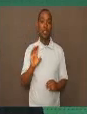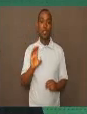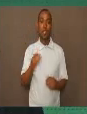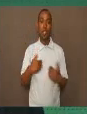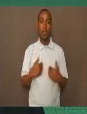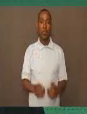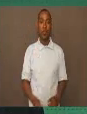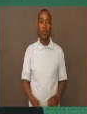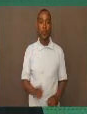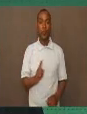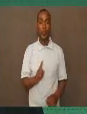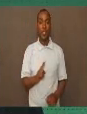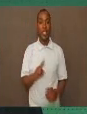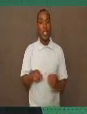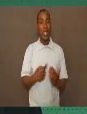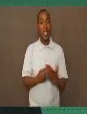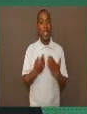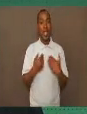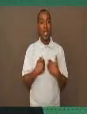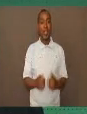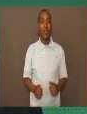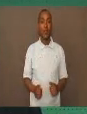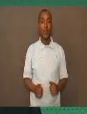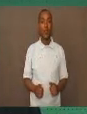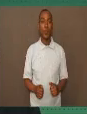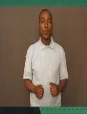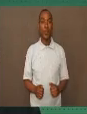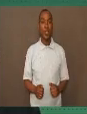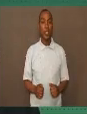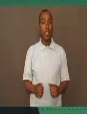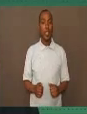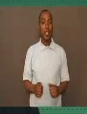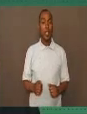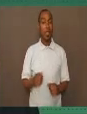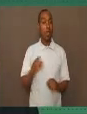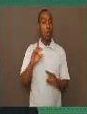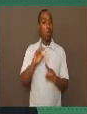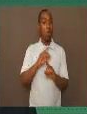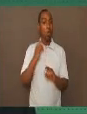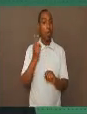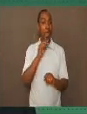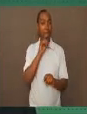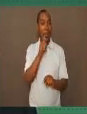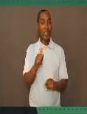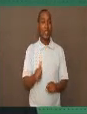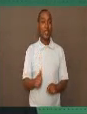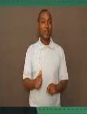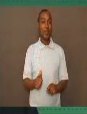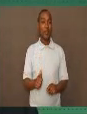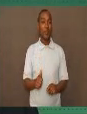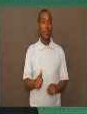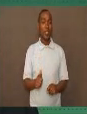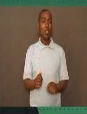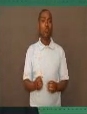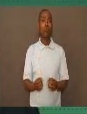Having unprotected sex, such as not using a condom and having many